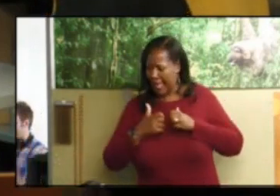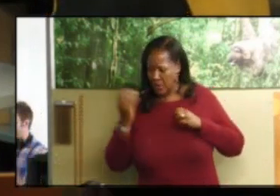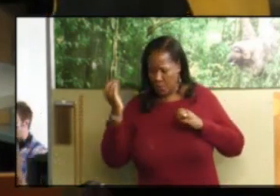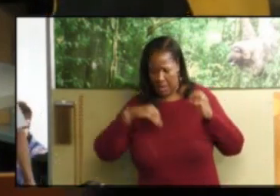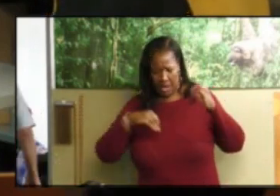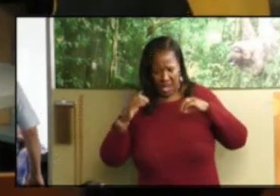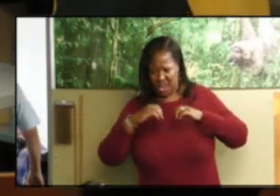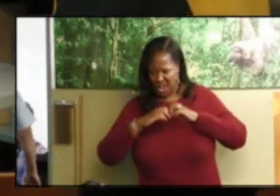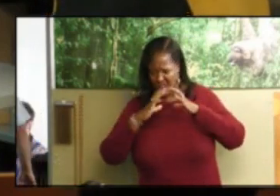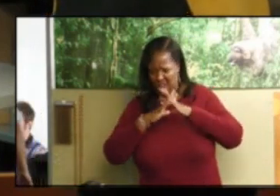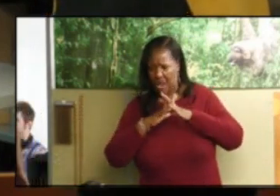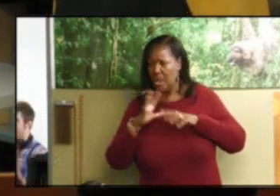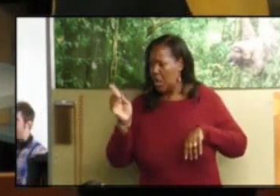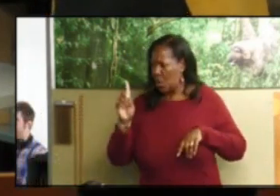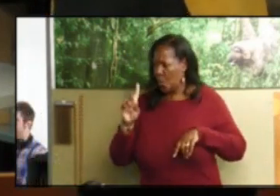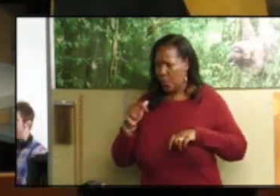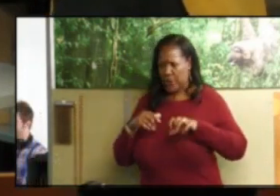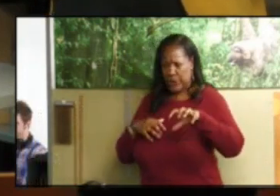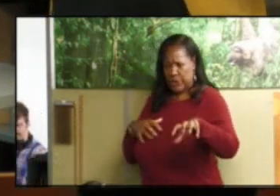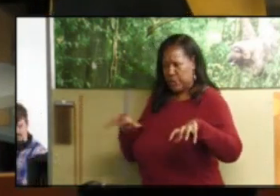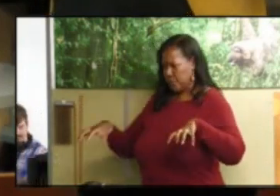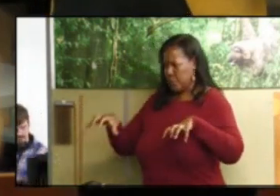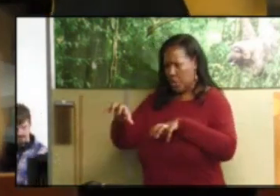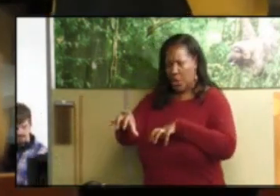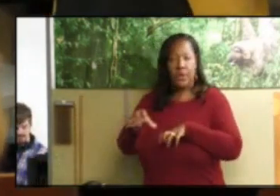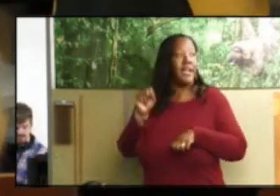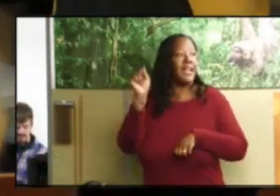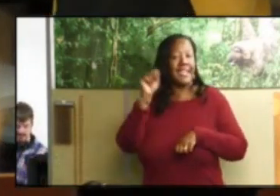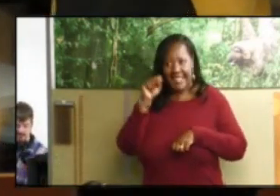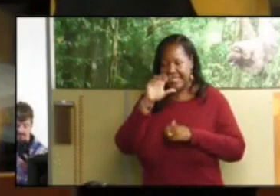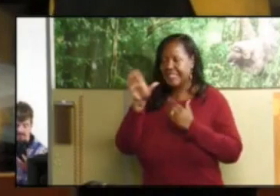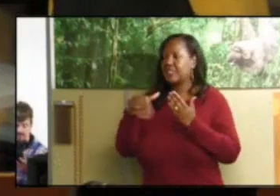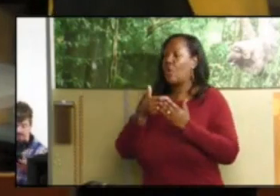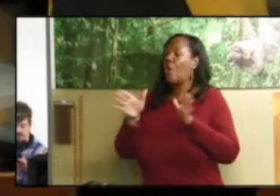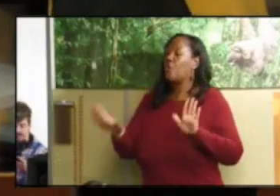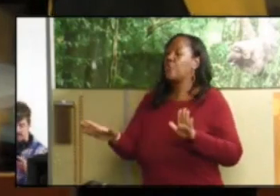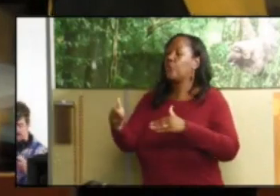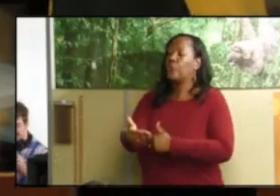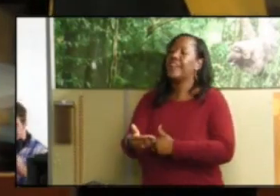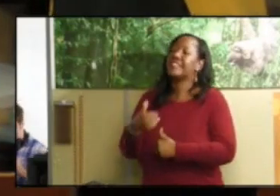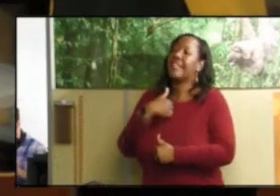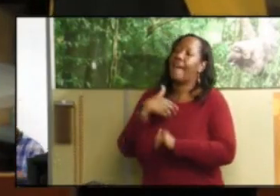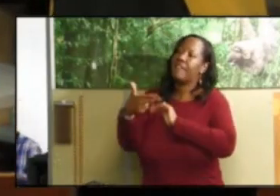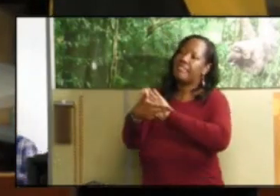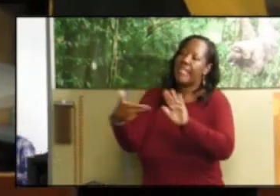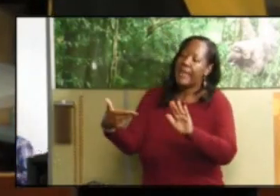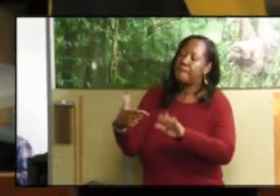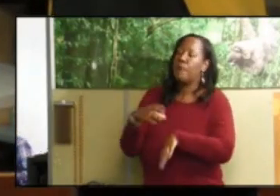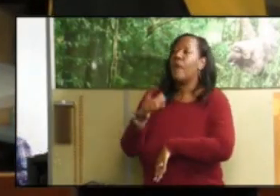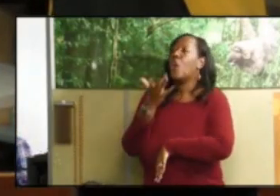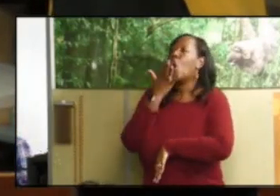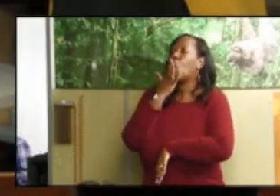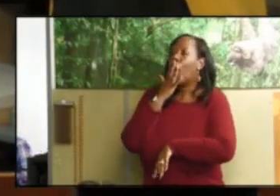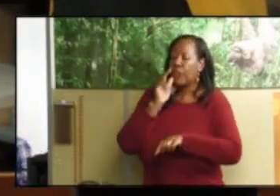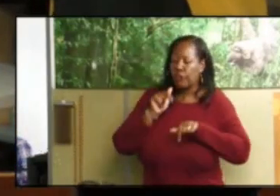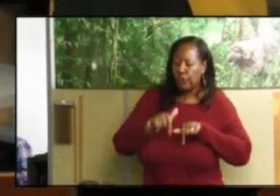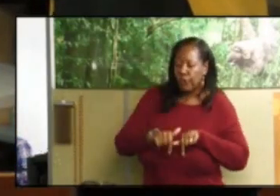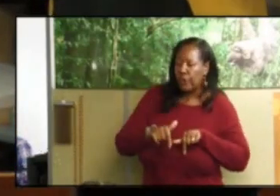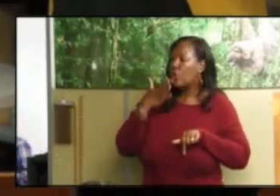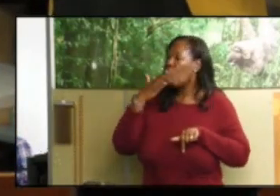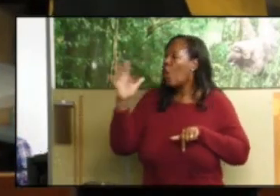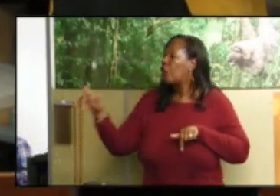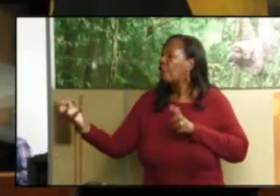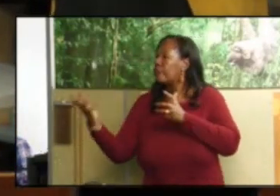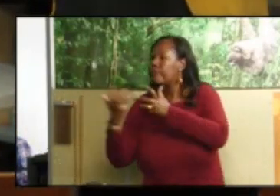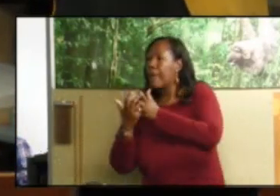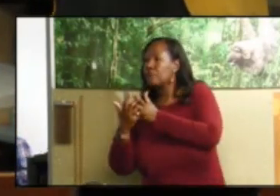also probably a map for where everything goes in the crates. Like all the crates are labeled and color coded so that it's very intuitive and easy to understand what